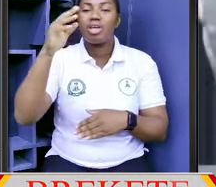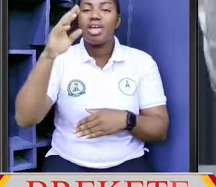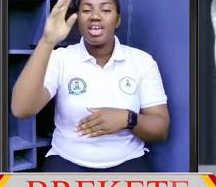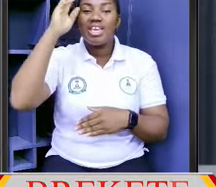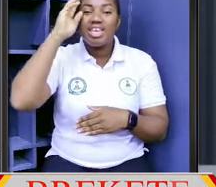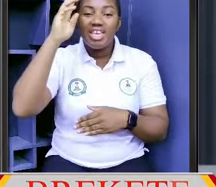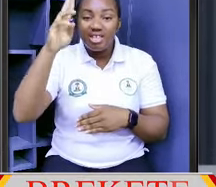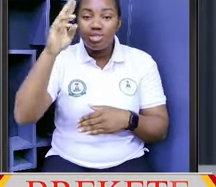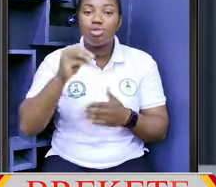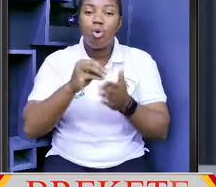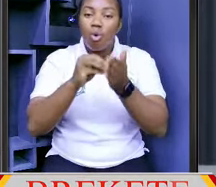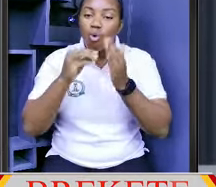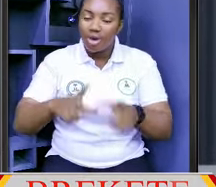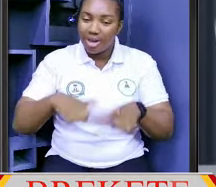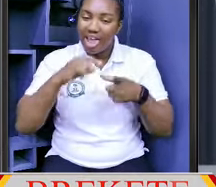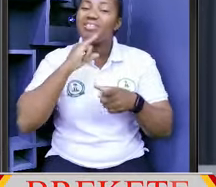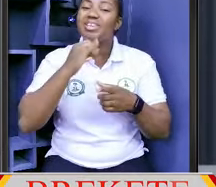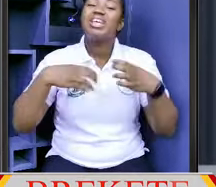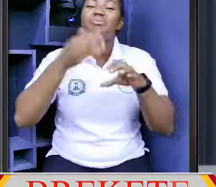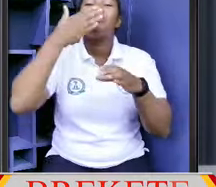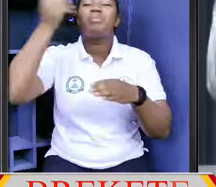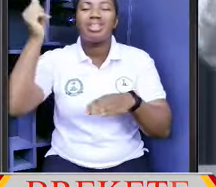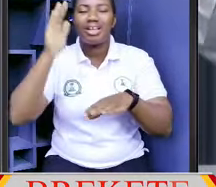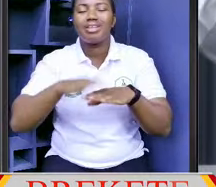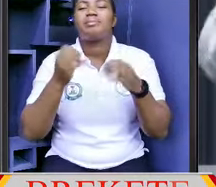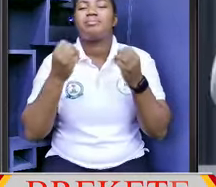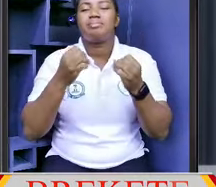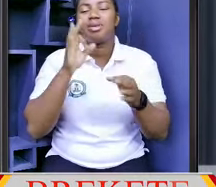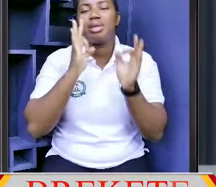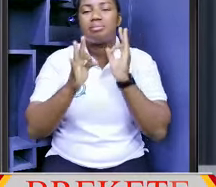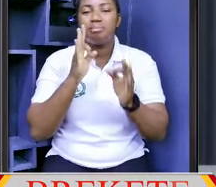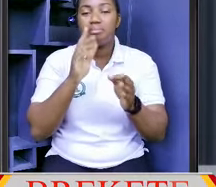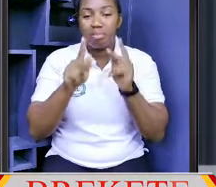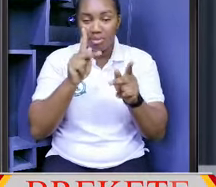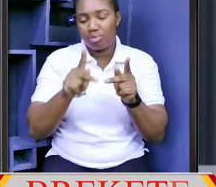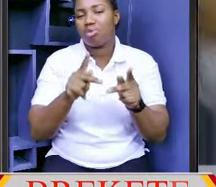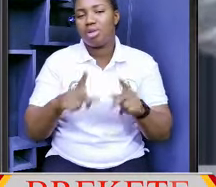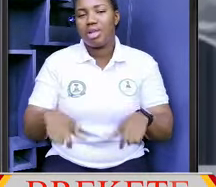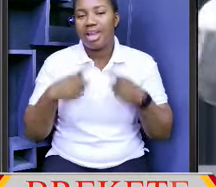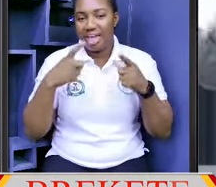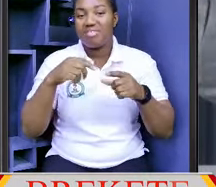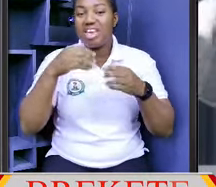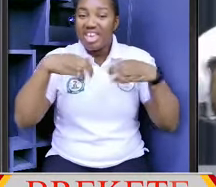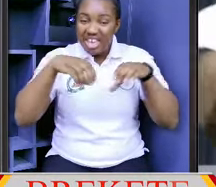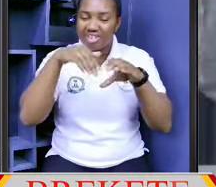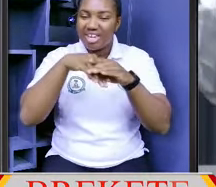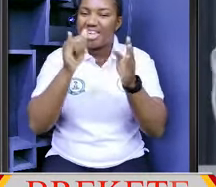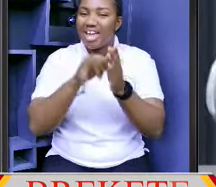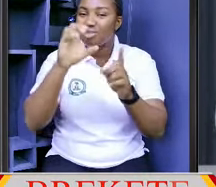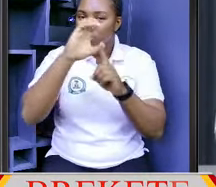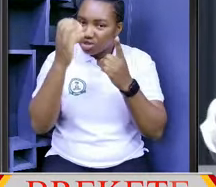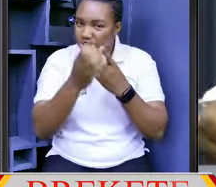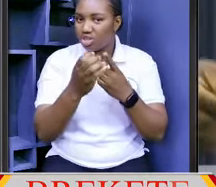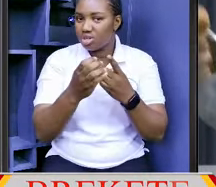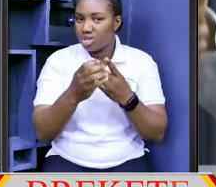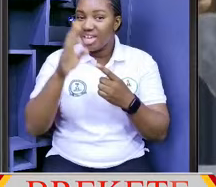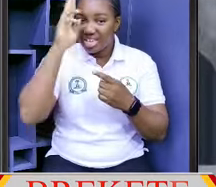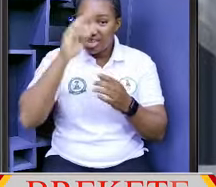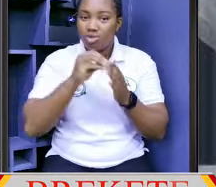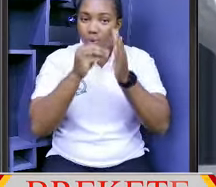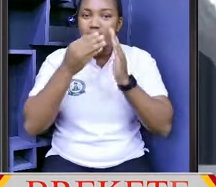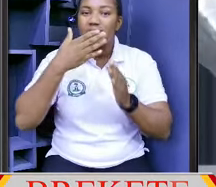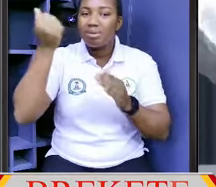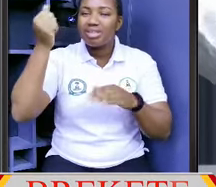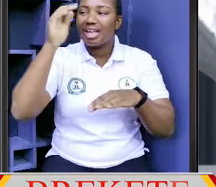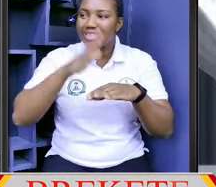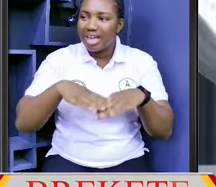better pass many people's lives, even in that in condition. Your own life better pass many people them lives.